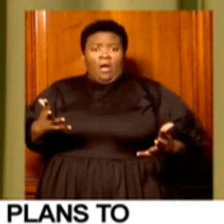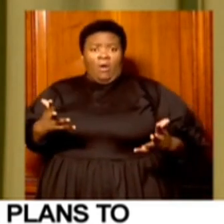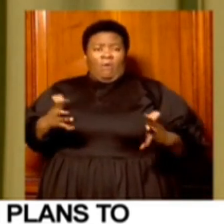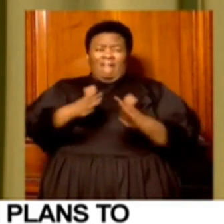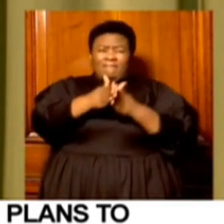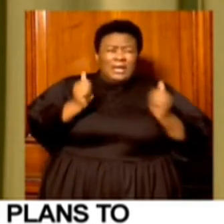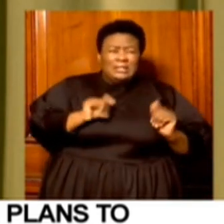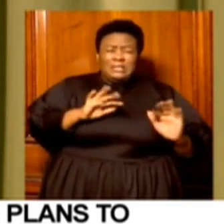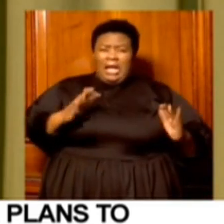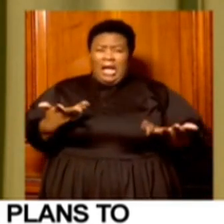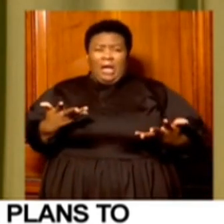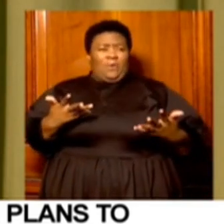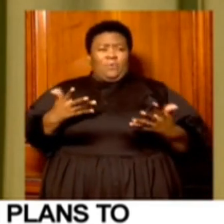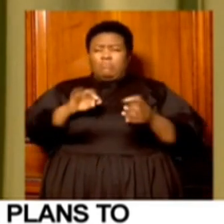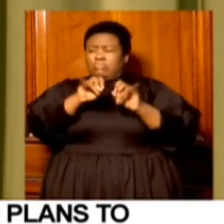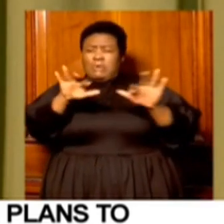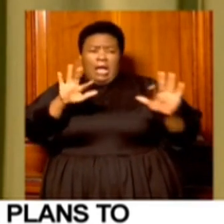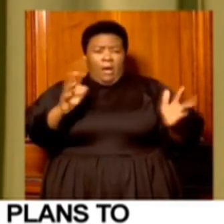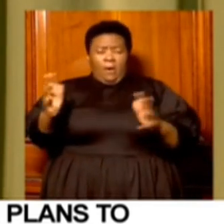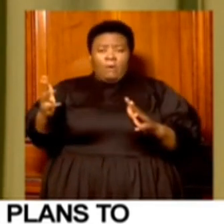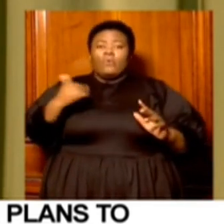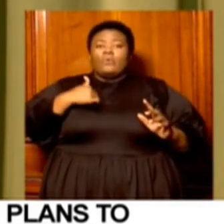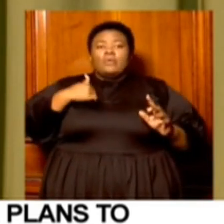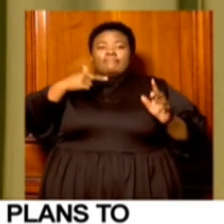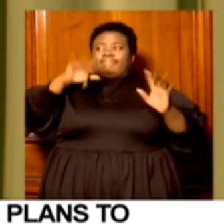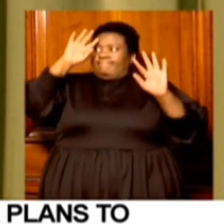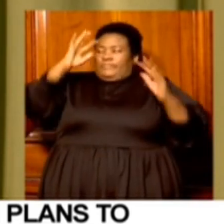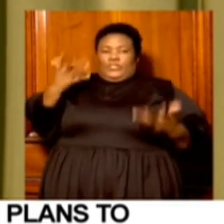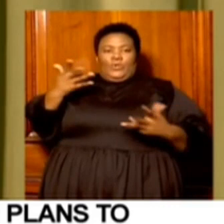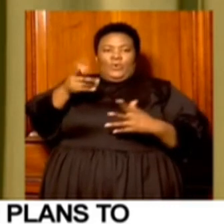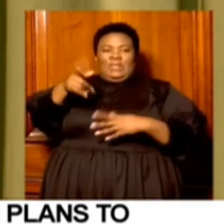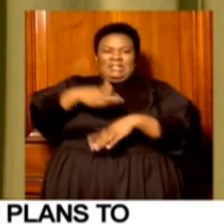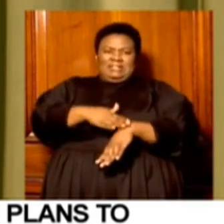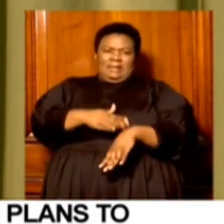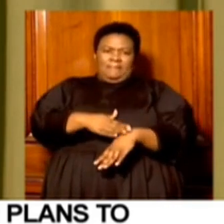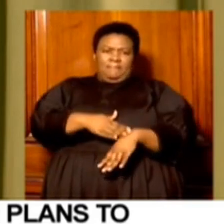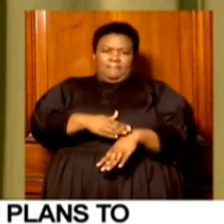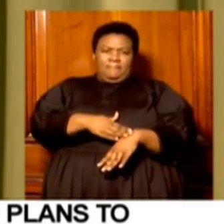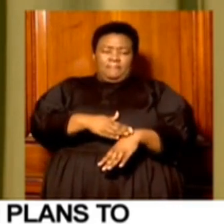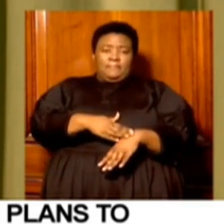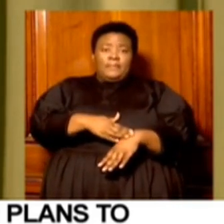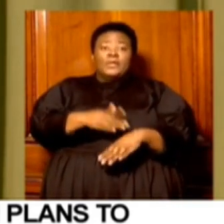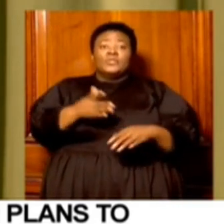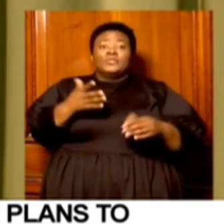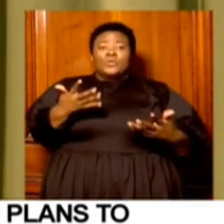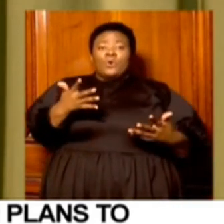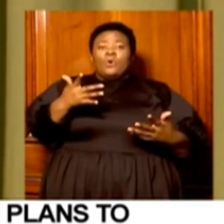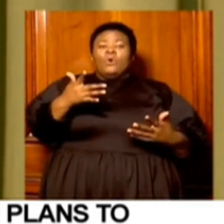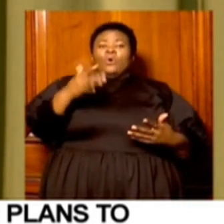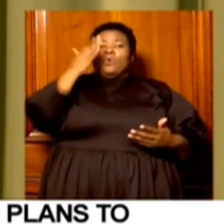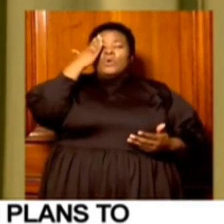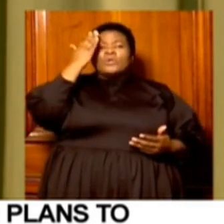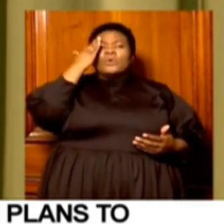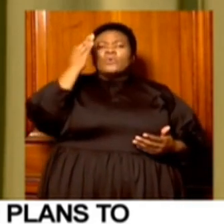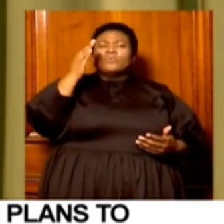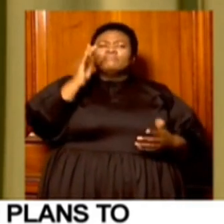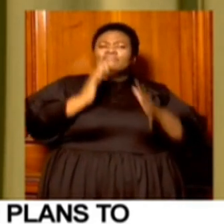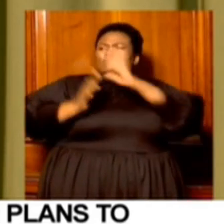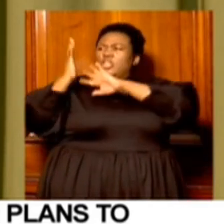go? And because we can only read in history 1918 about the Spanish